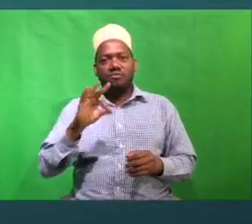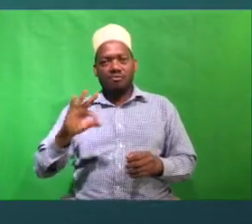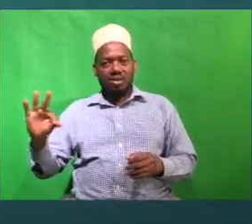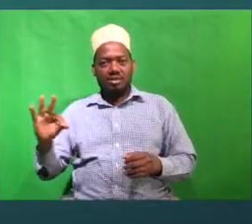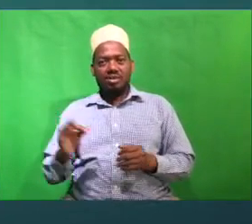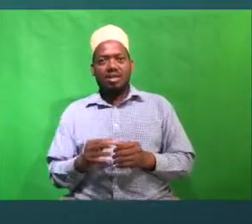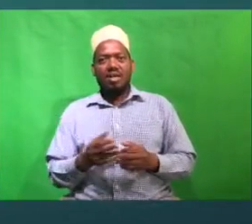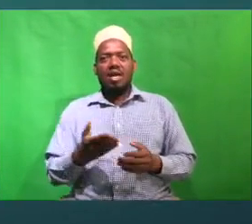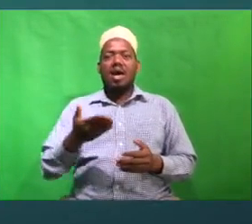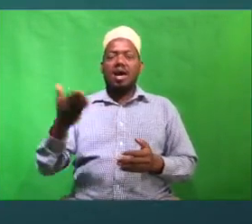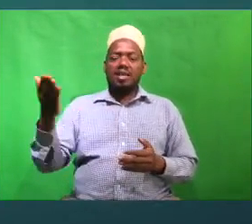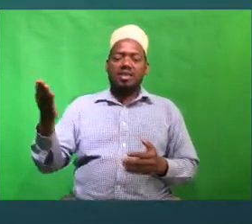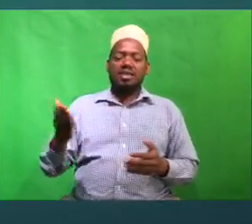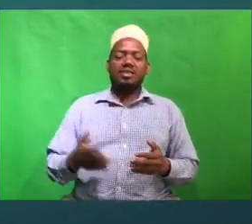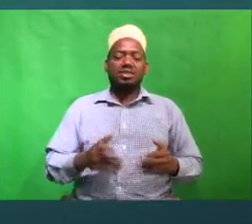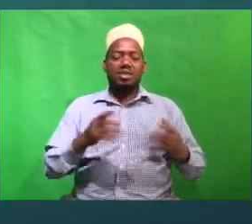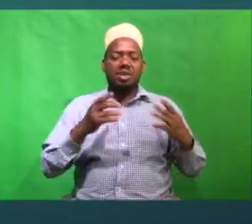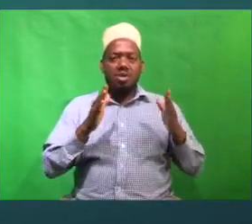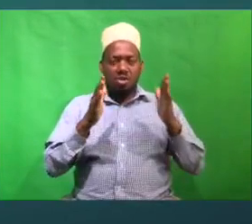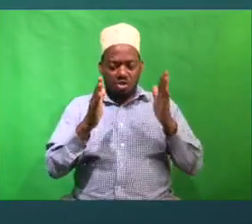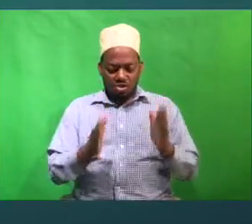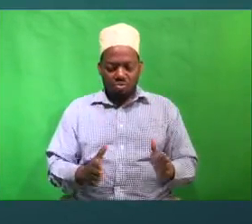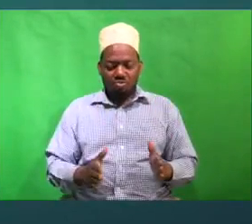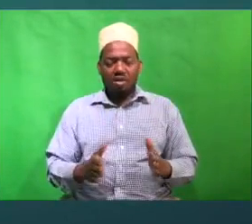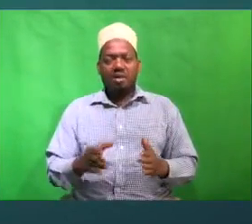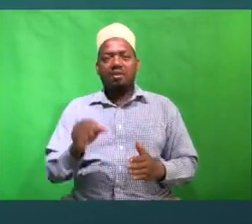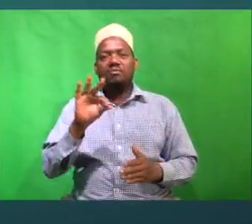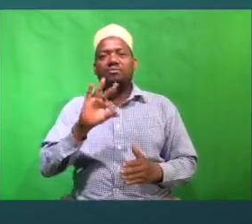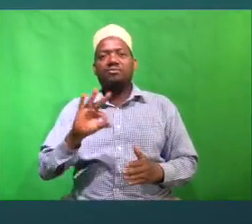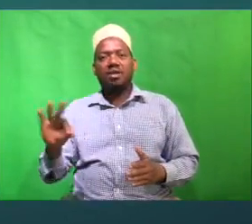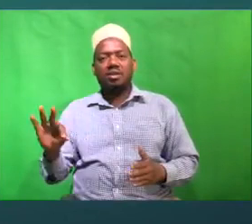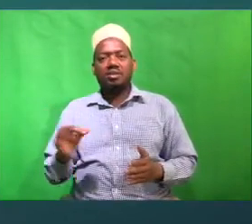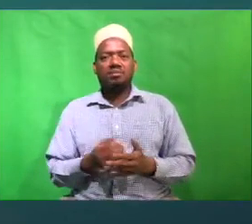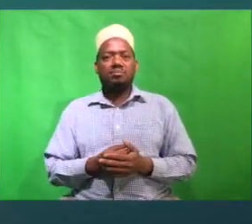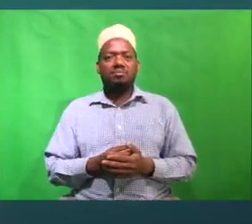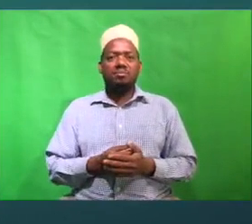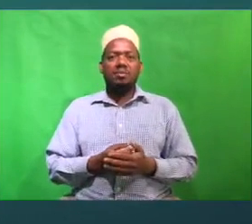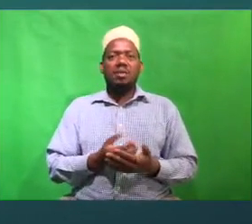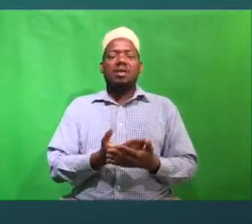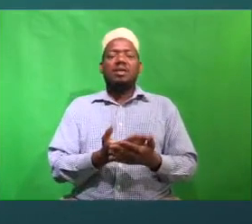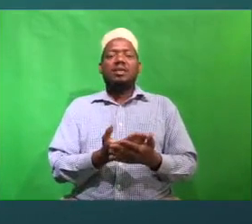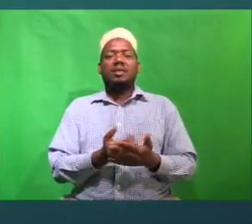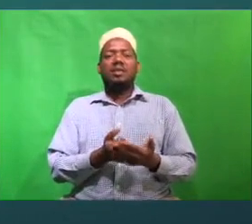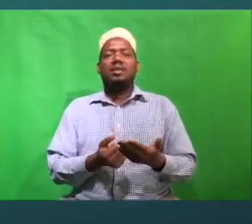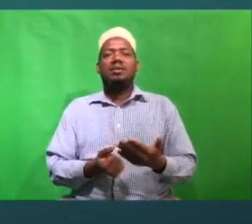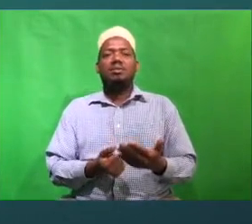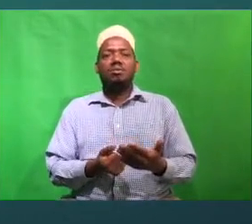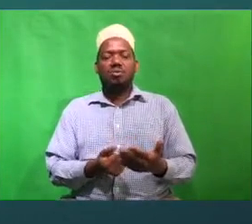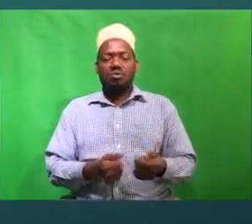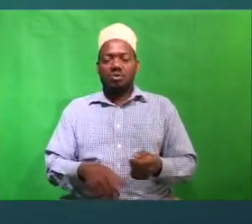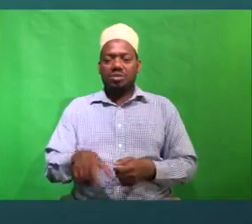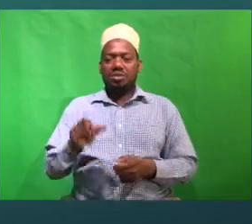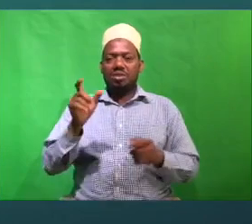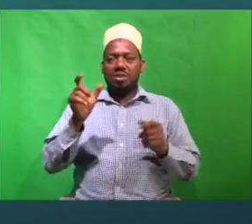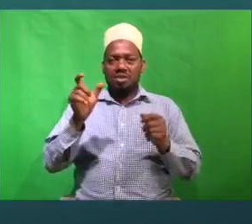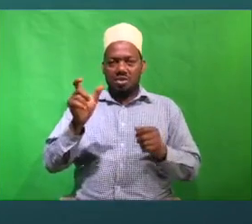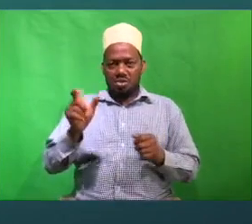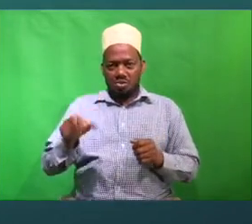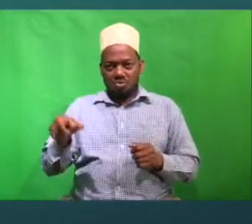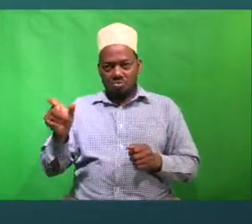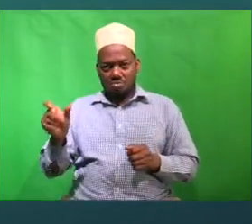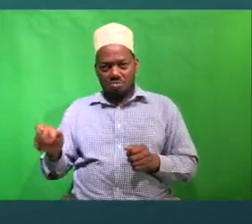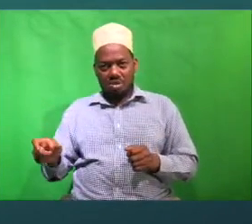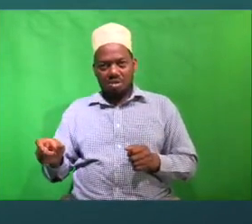another categories is human factors. This for one way or another can be caused by the human.